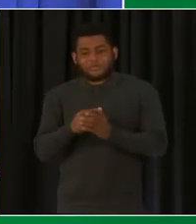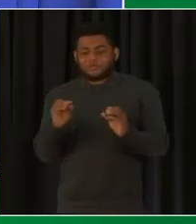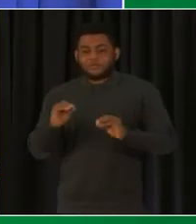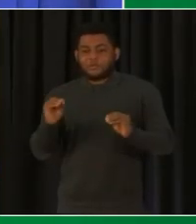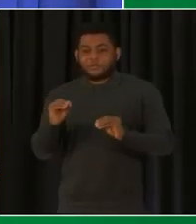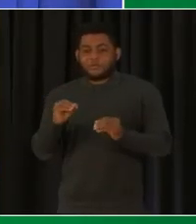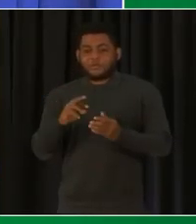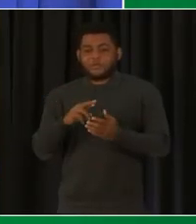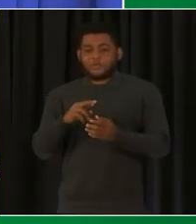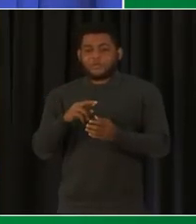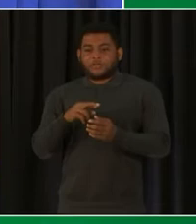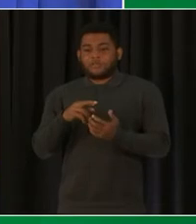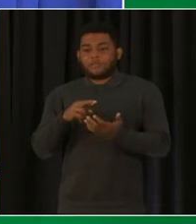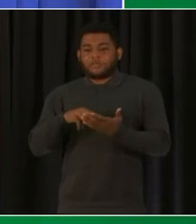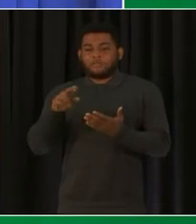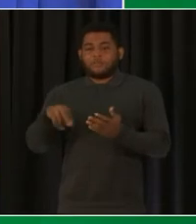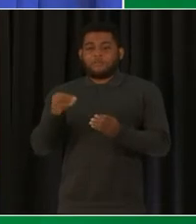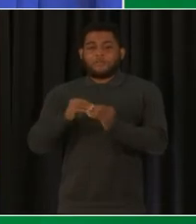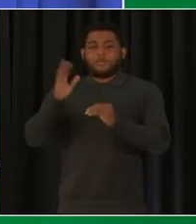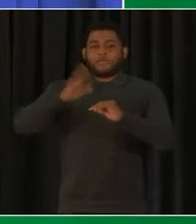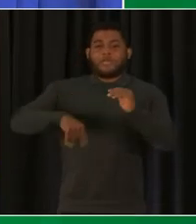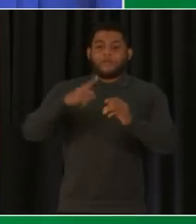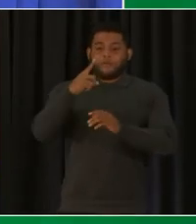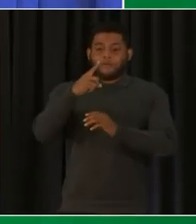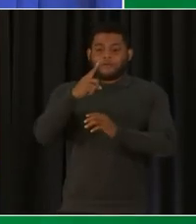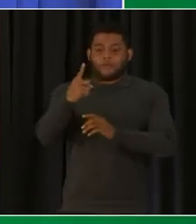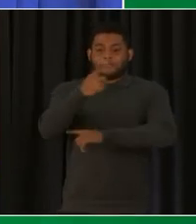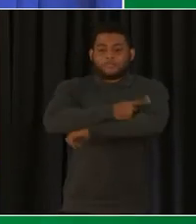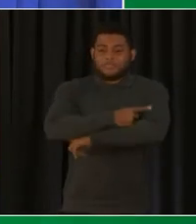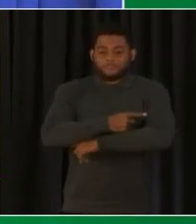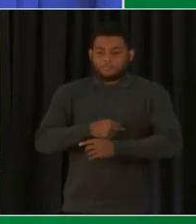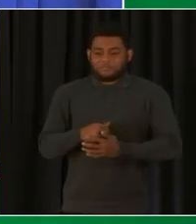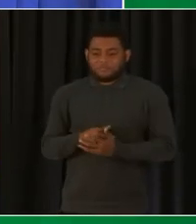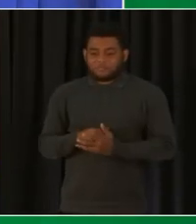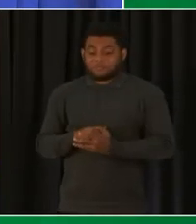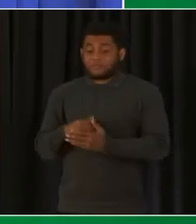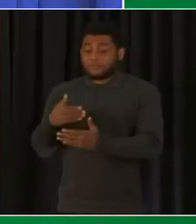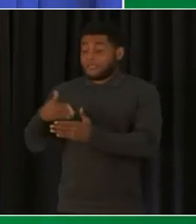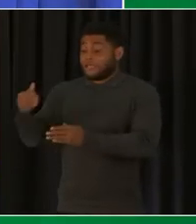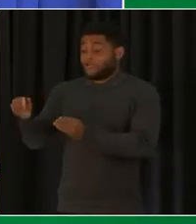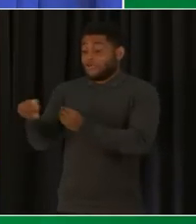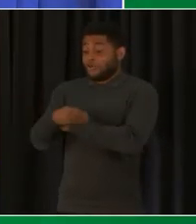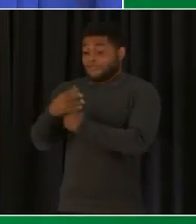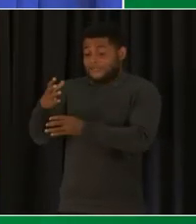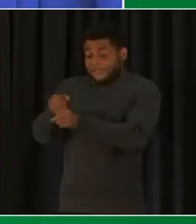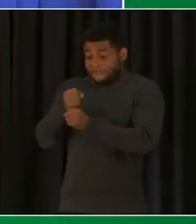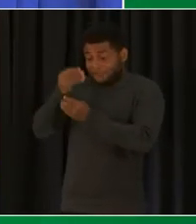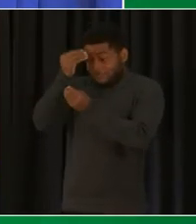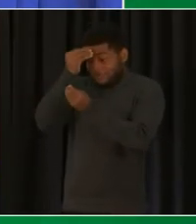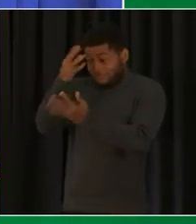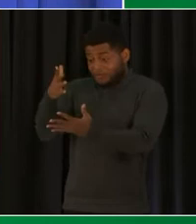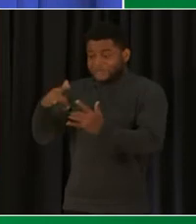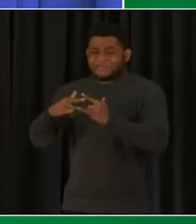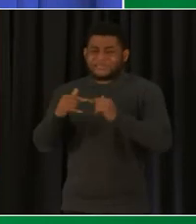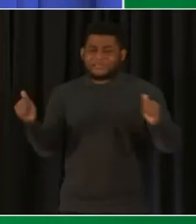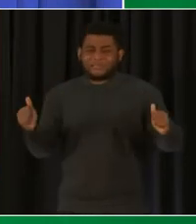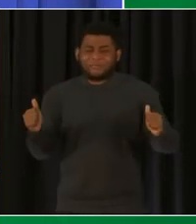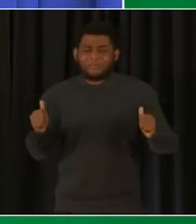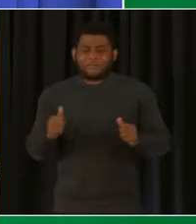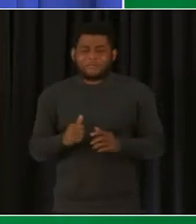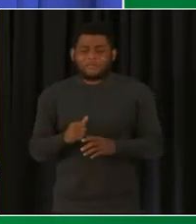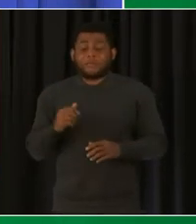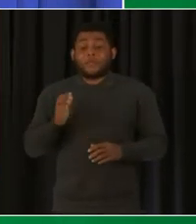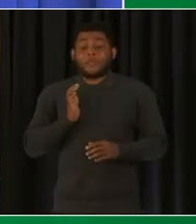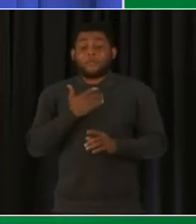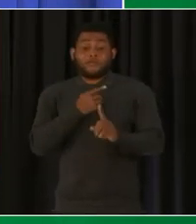than 24 hours. And then central office is receiving that information at the same time. And so